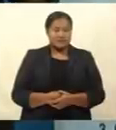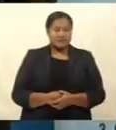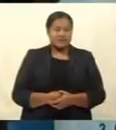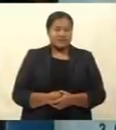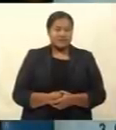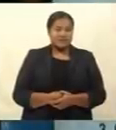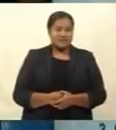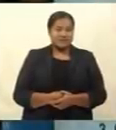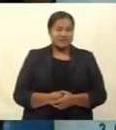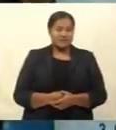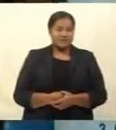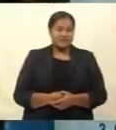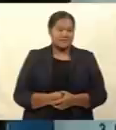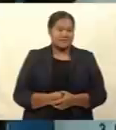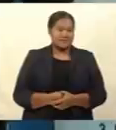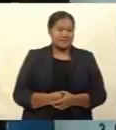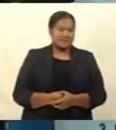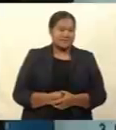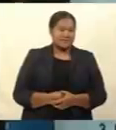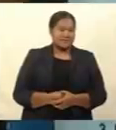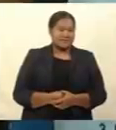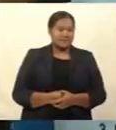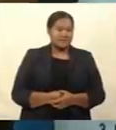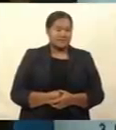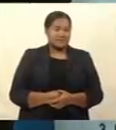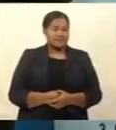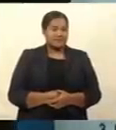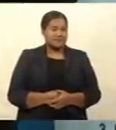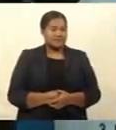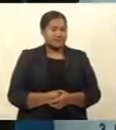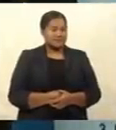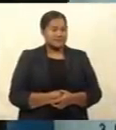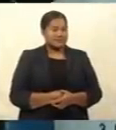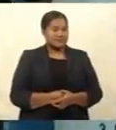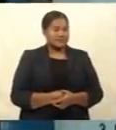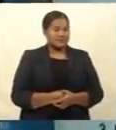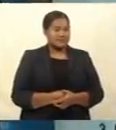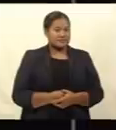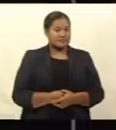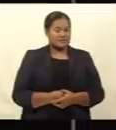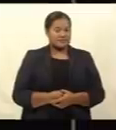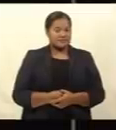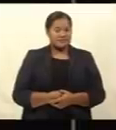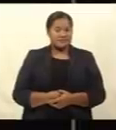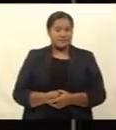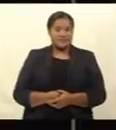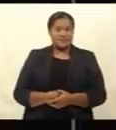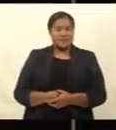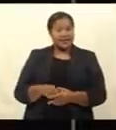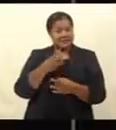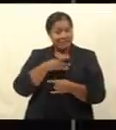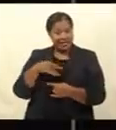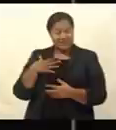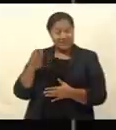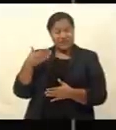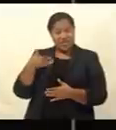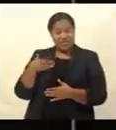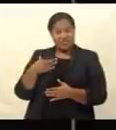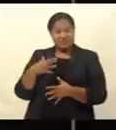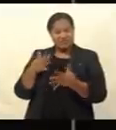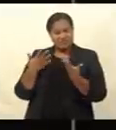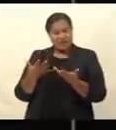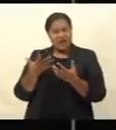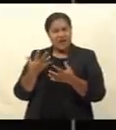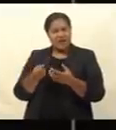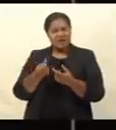say it might happen. I'm telling Raki now, it might happen. Ministry of Health has so far